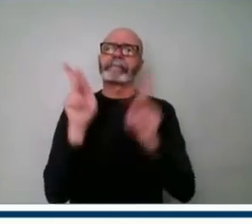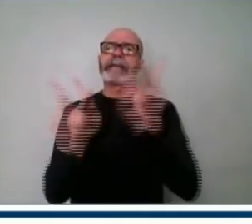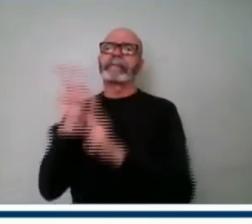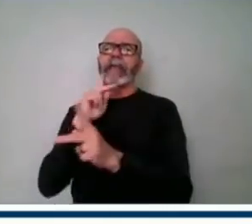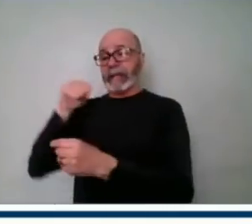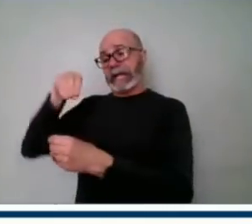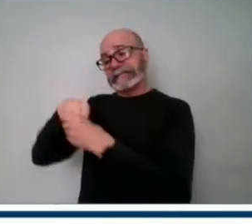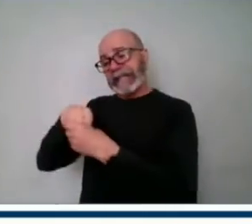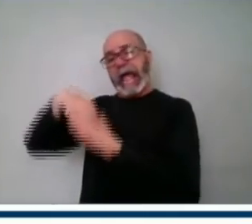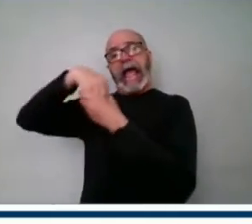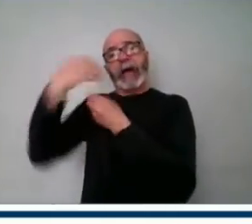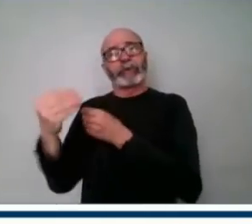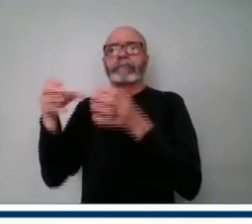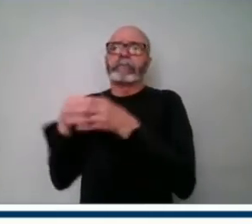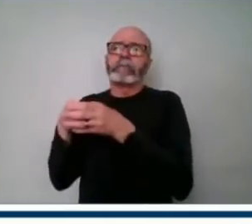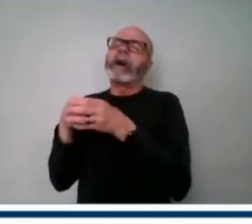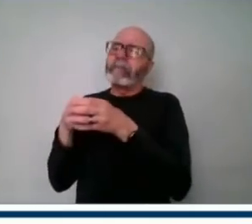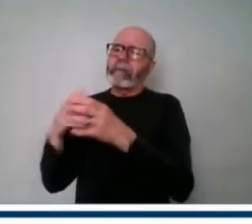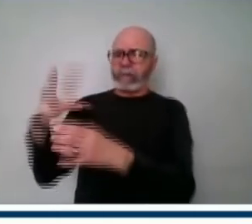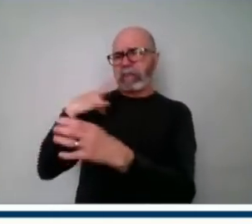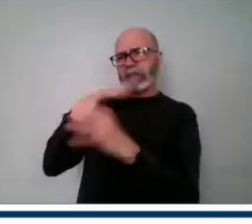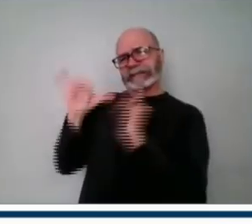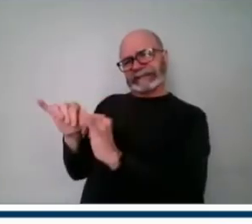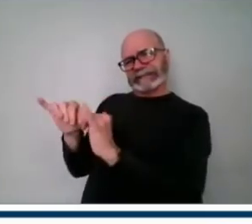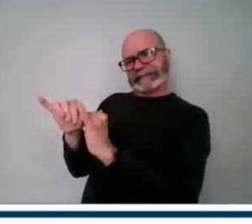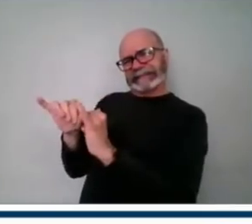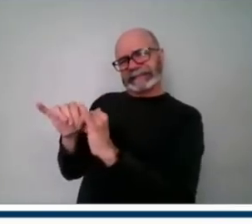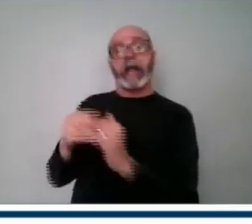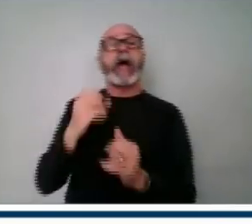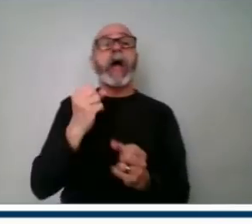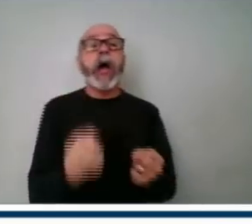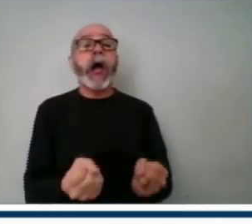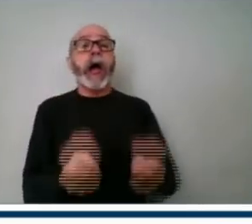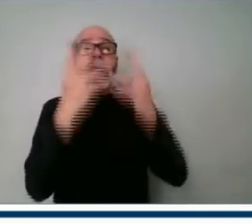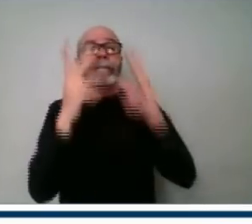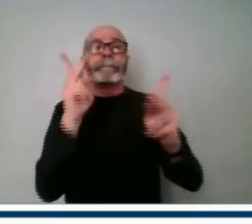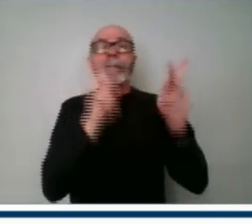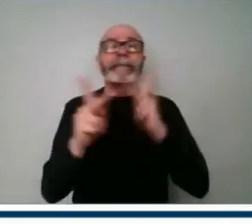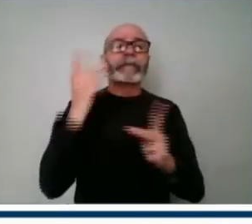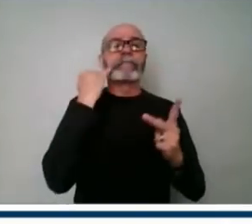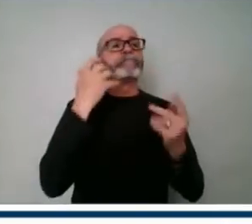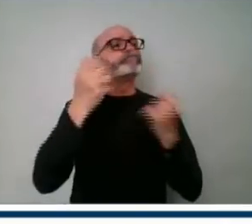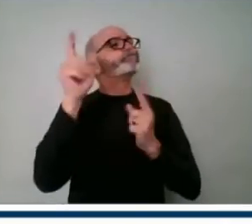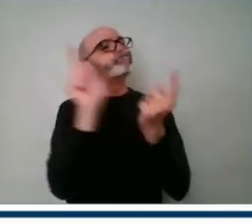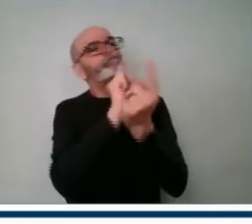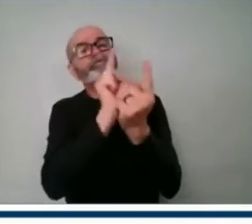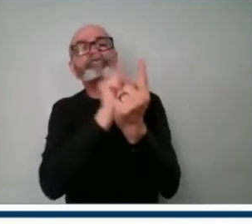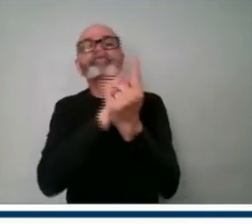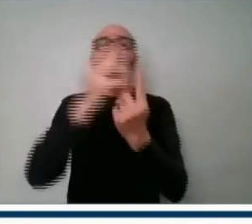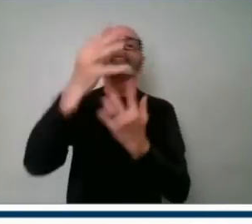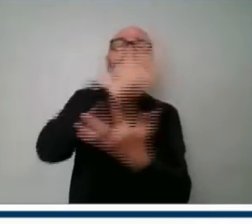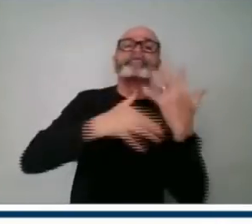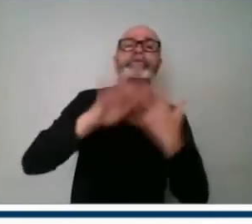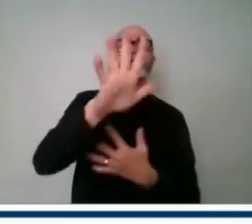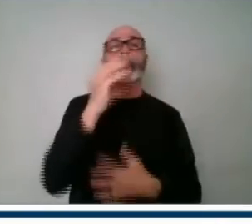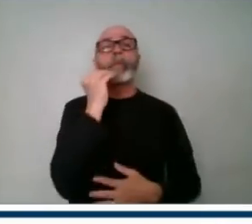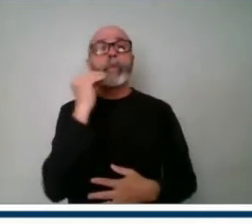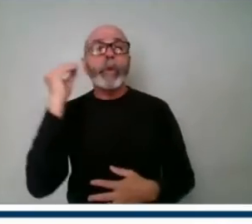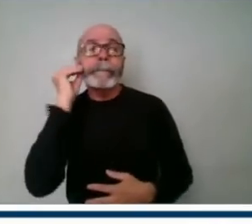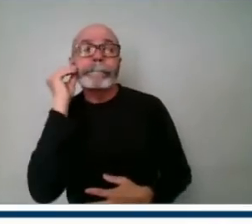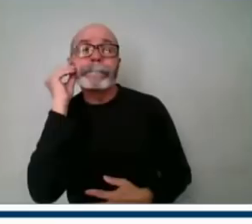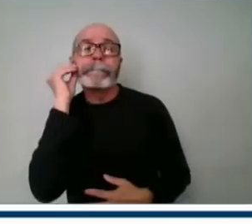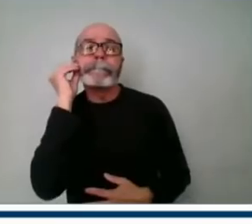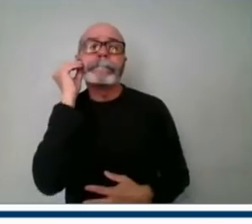But we are expanding the number of people you can have close contact with in your home, and that's without wearing a mask and